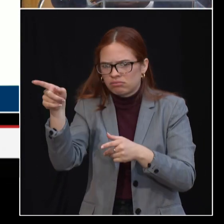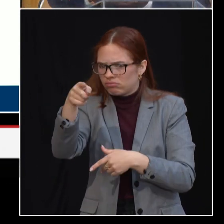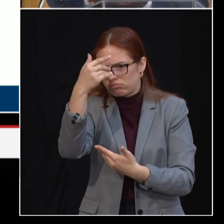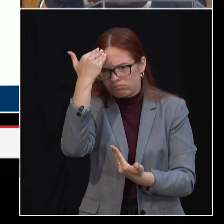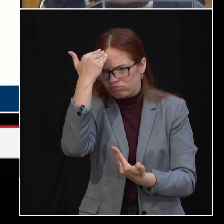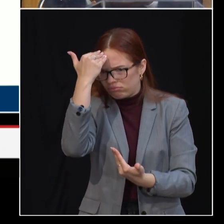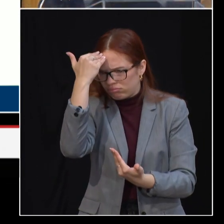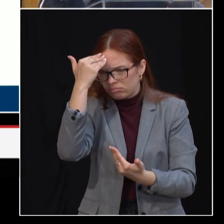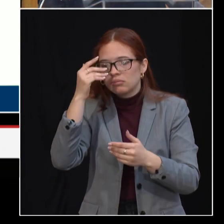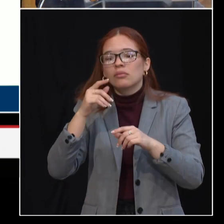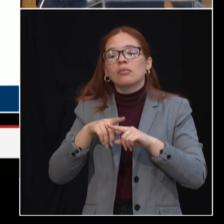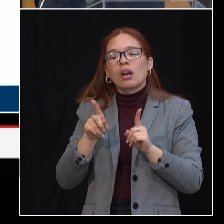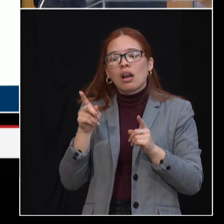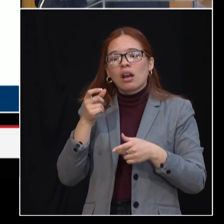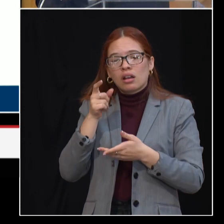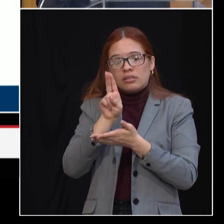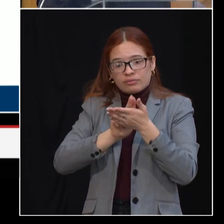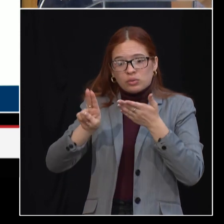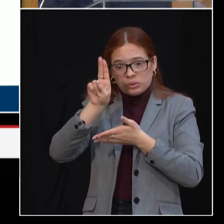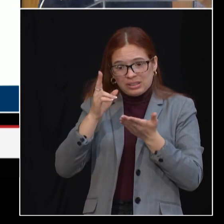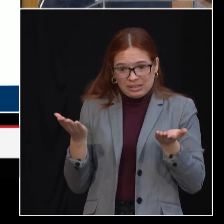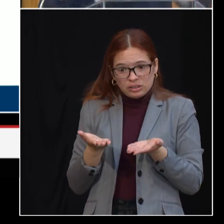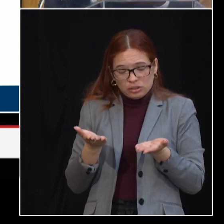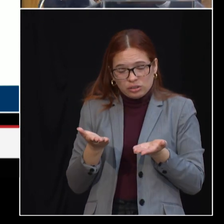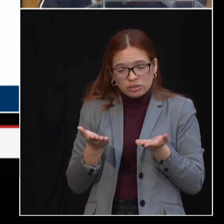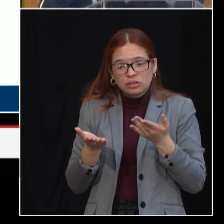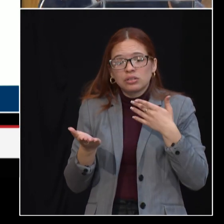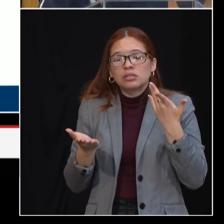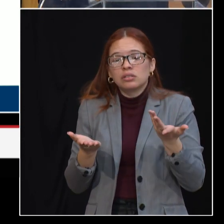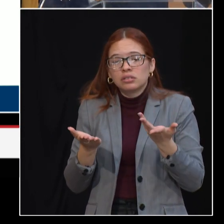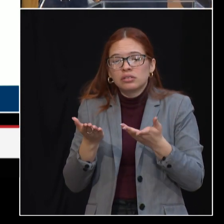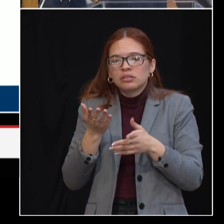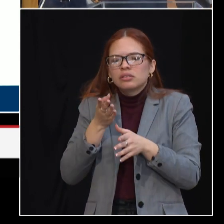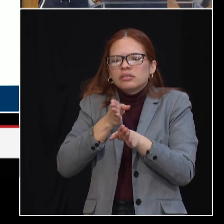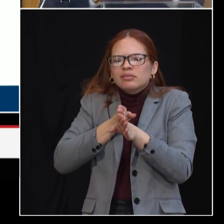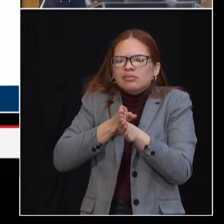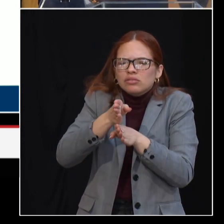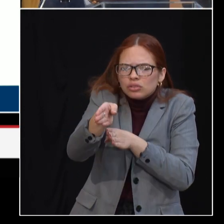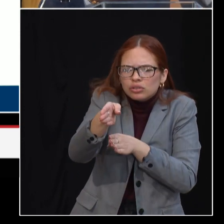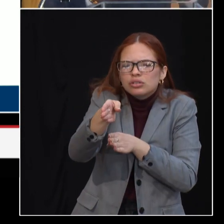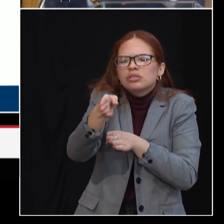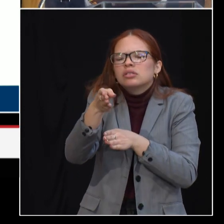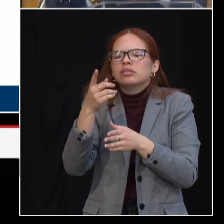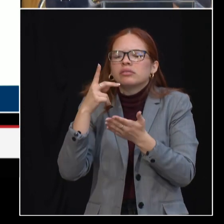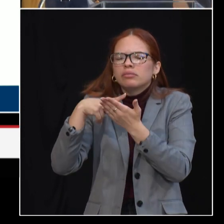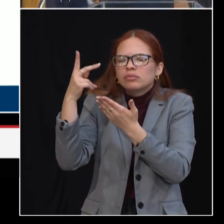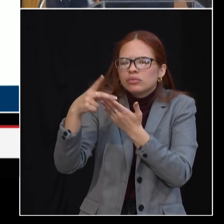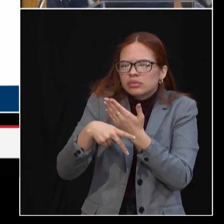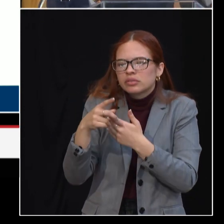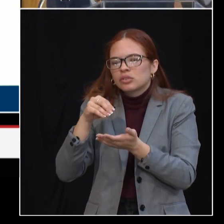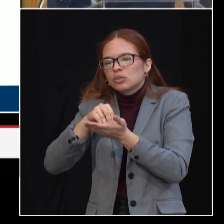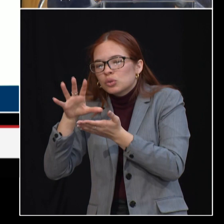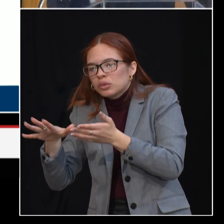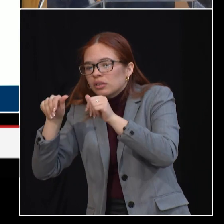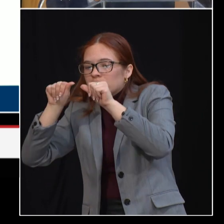in the area to create a career pathways program where students in architecture or